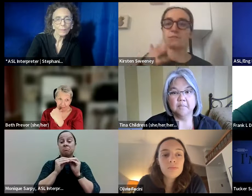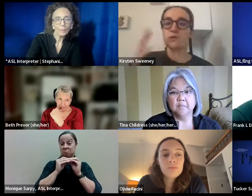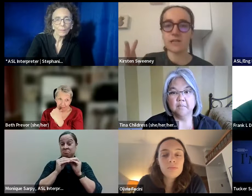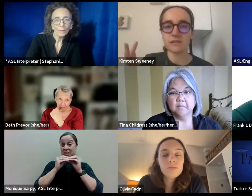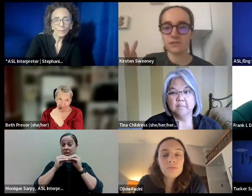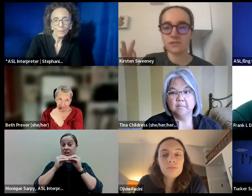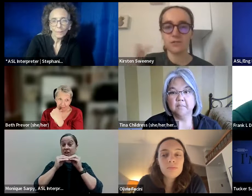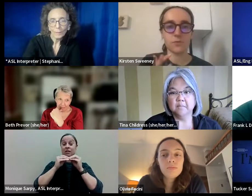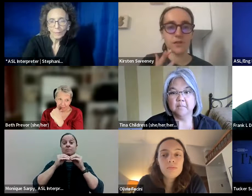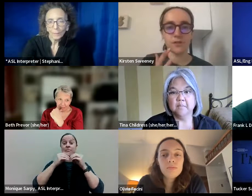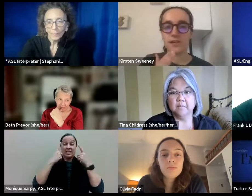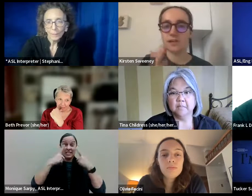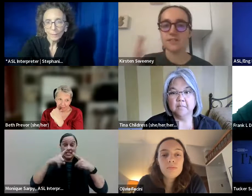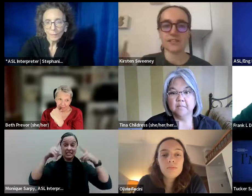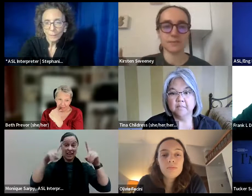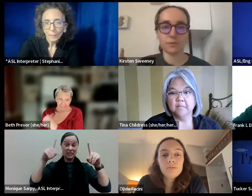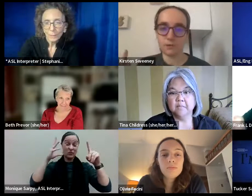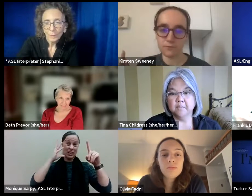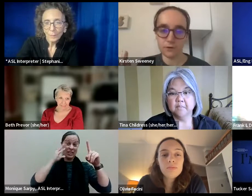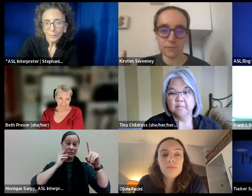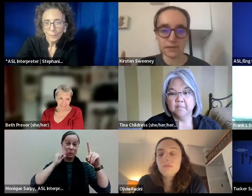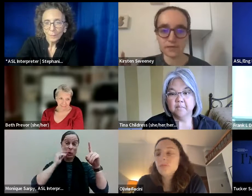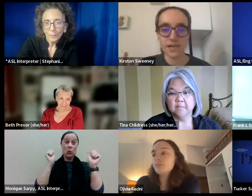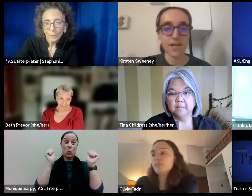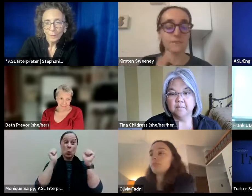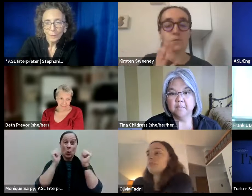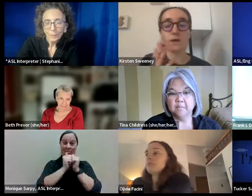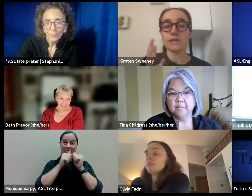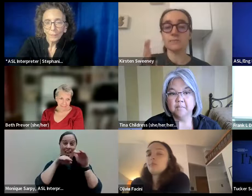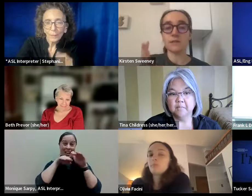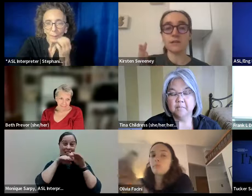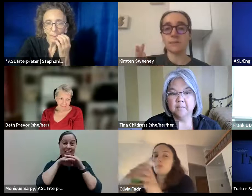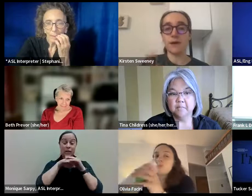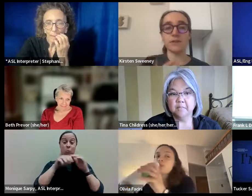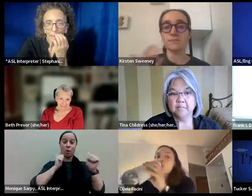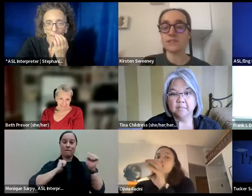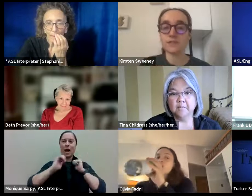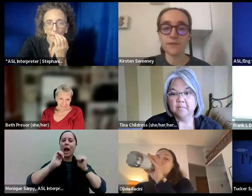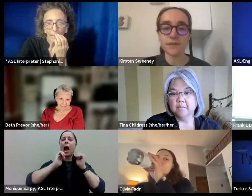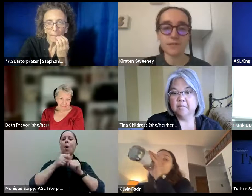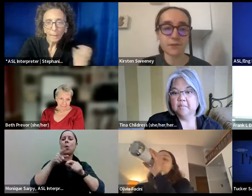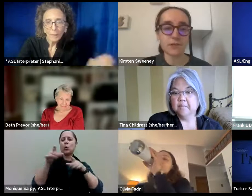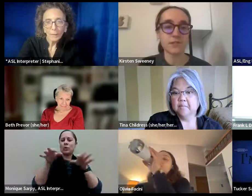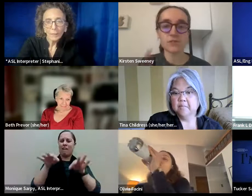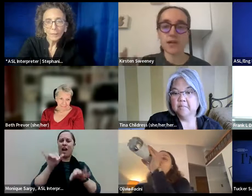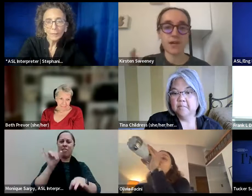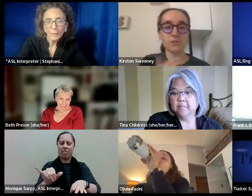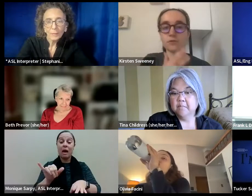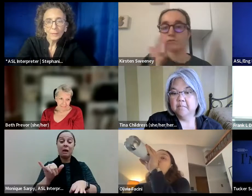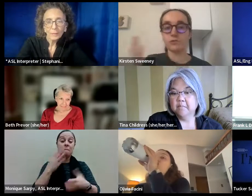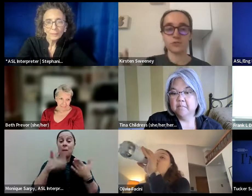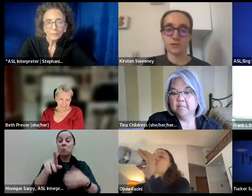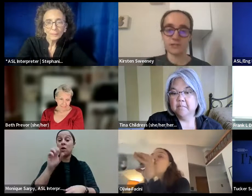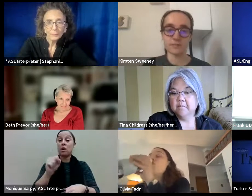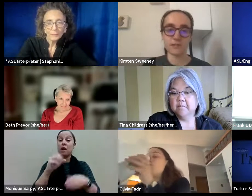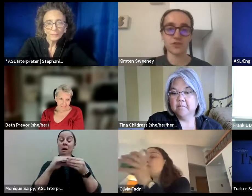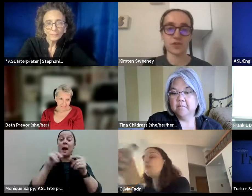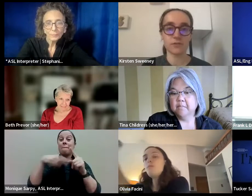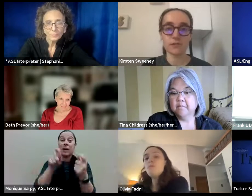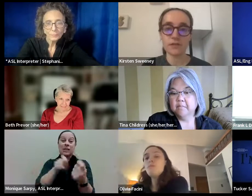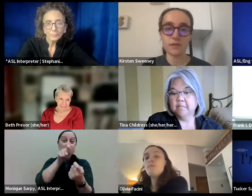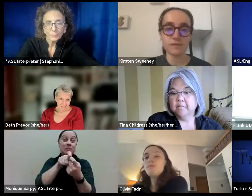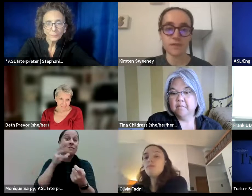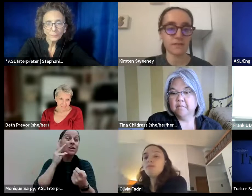successful experience with an accessible performance? And if you want to speak about a specific experience, you can, or if you just want to